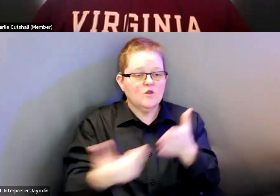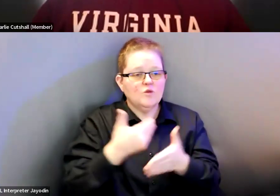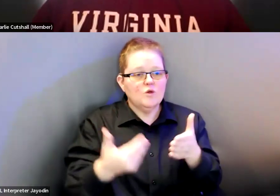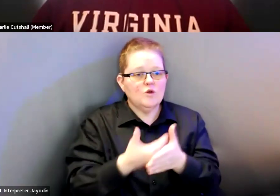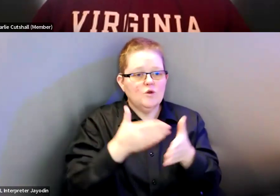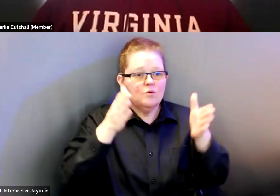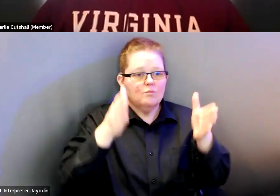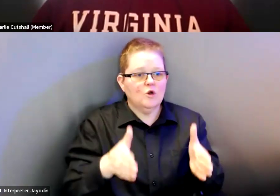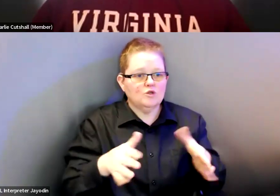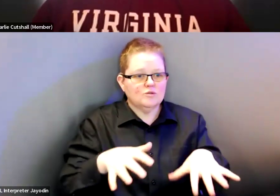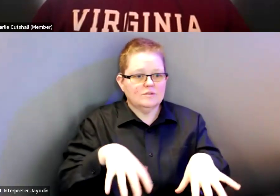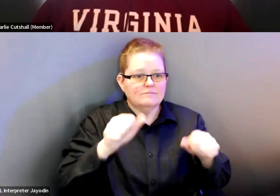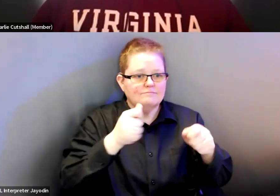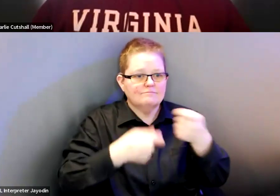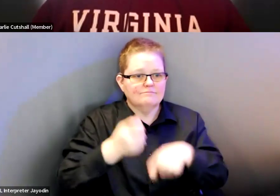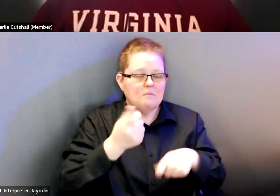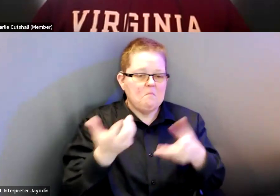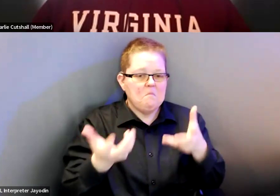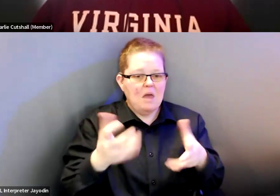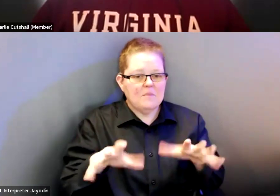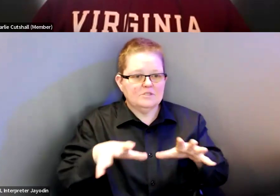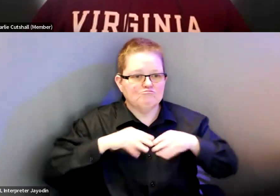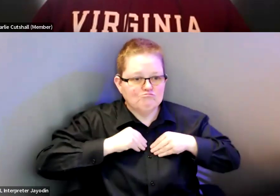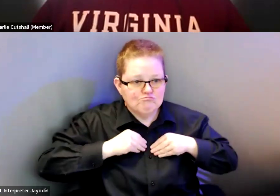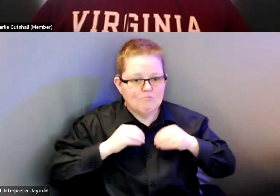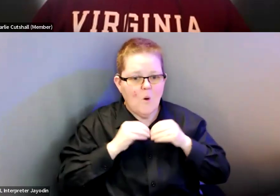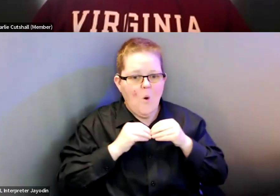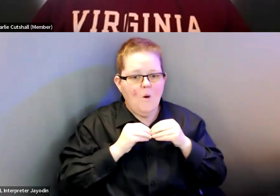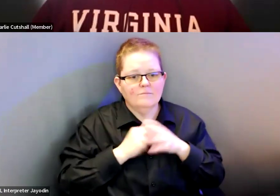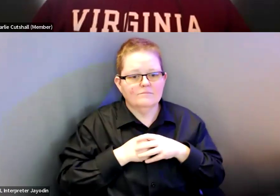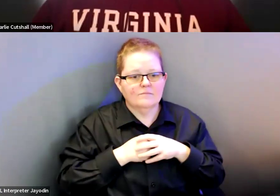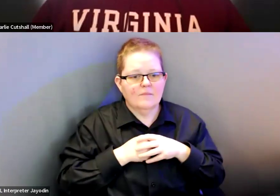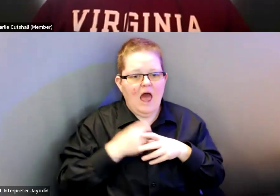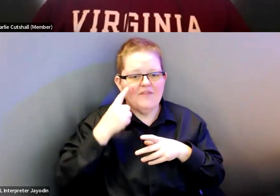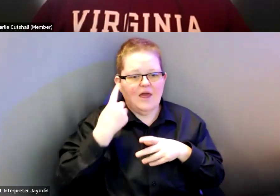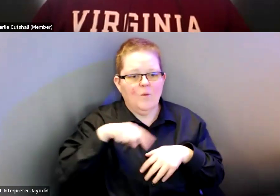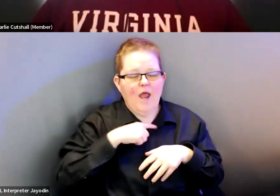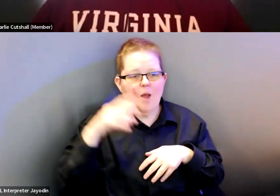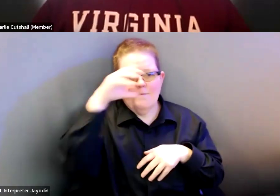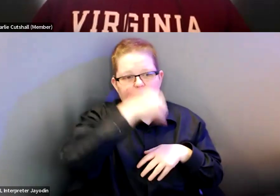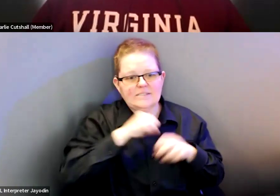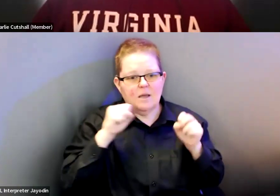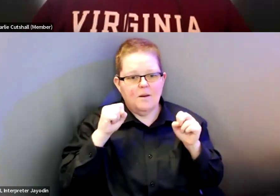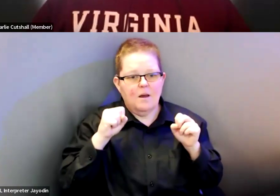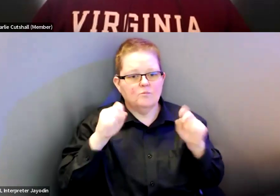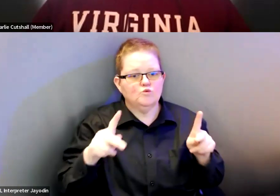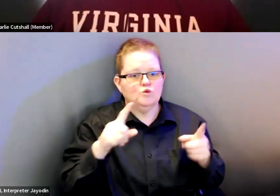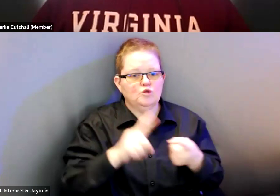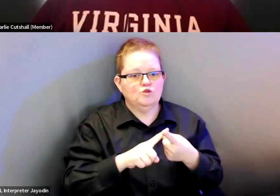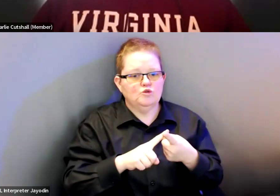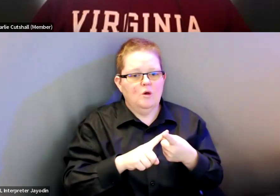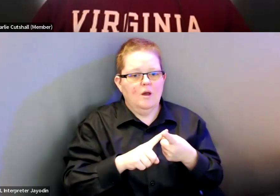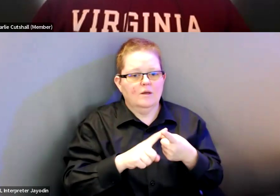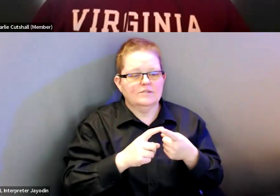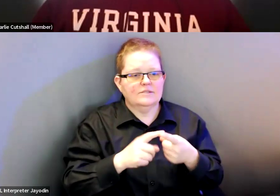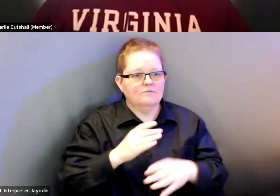hit. So like, I think that we are missing an opportunity to provide some top cover from that perspective. So